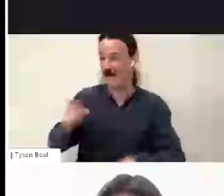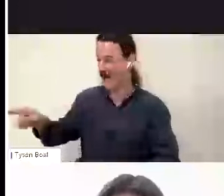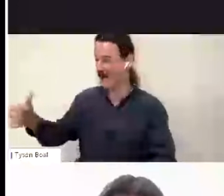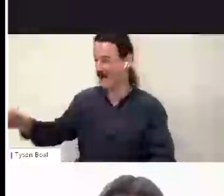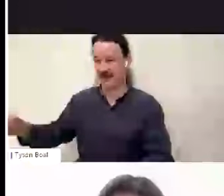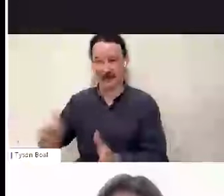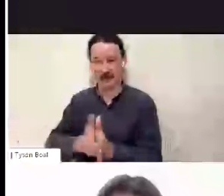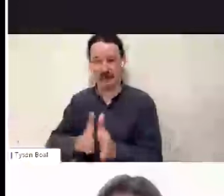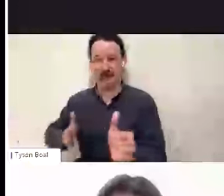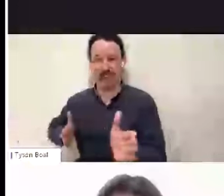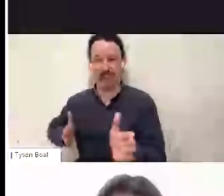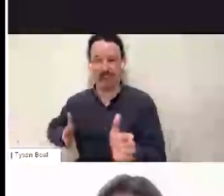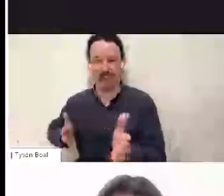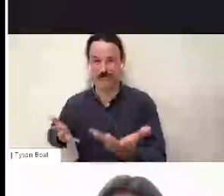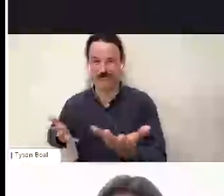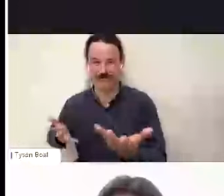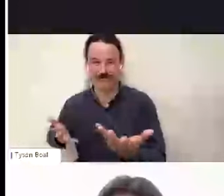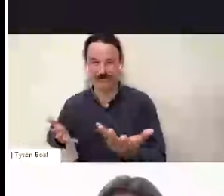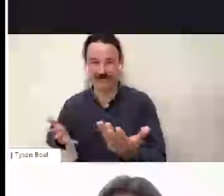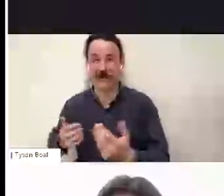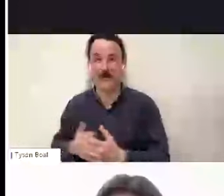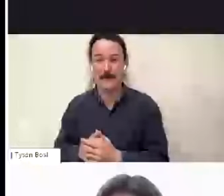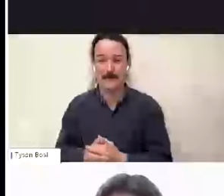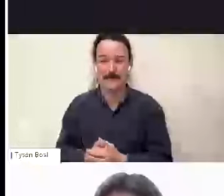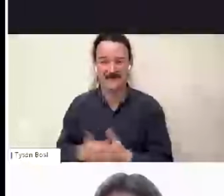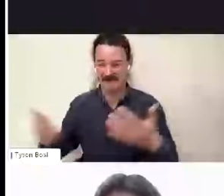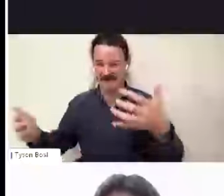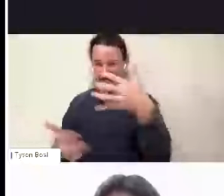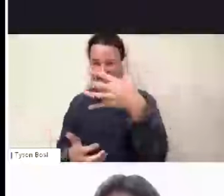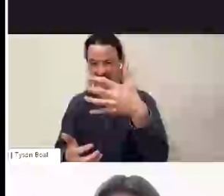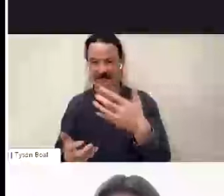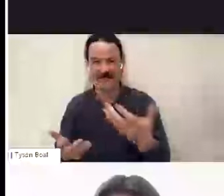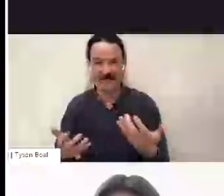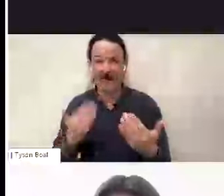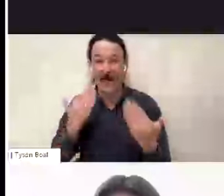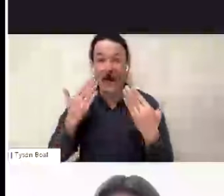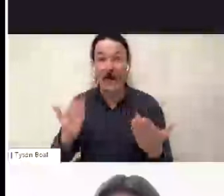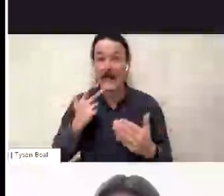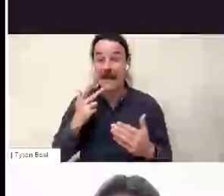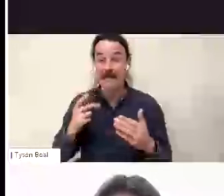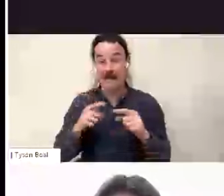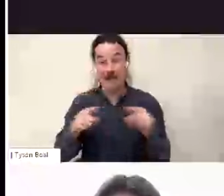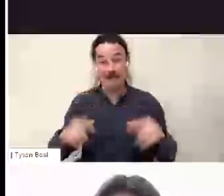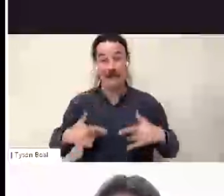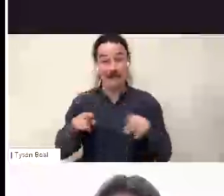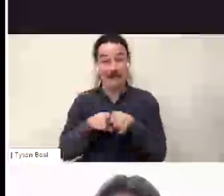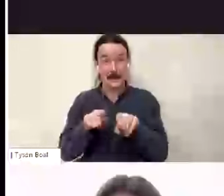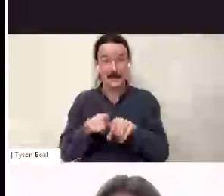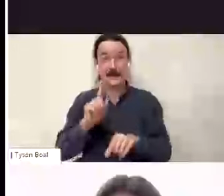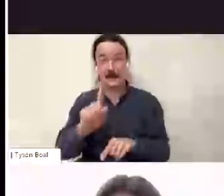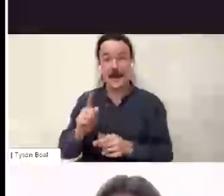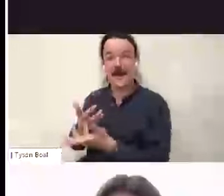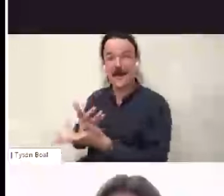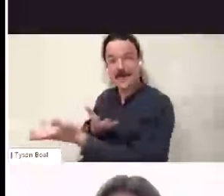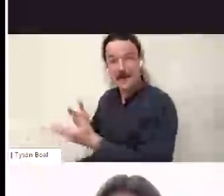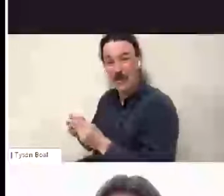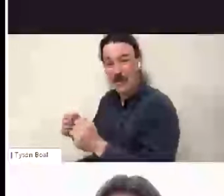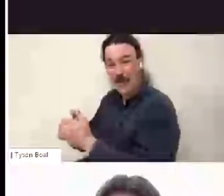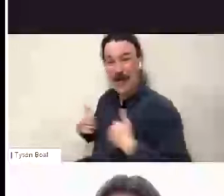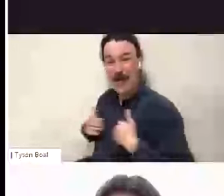NDIS. It's sometimes, and I don't know how other people feel about this, but having discussions with some of our people about goals and stuff like that is